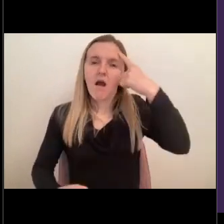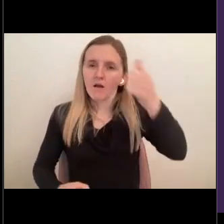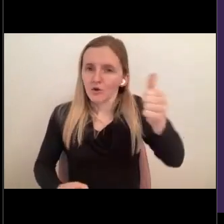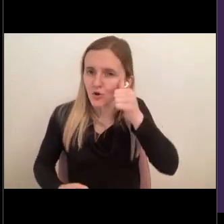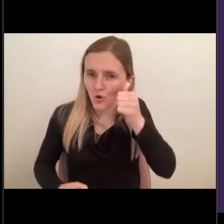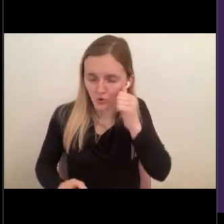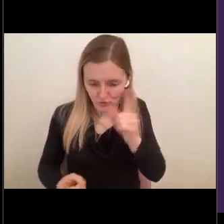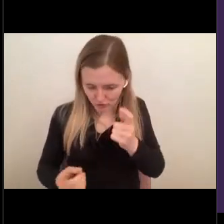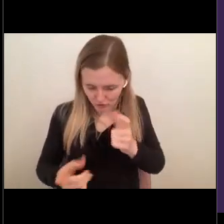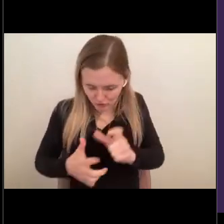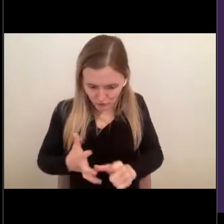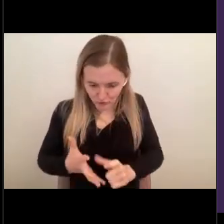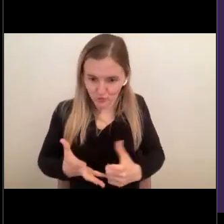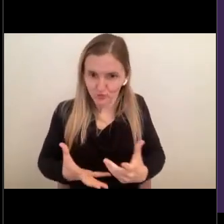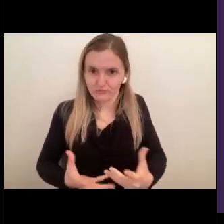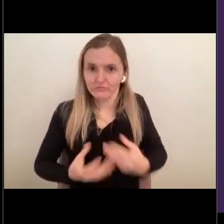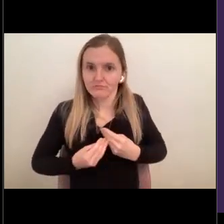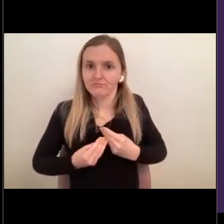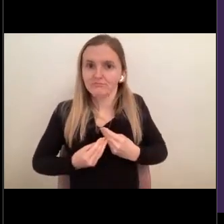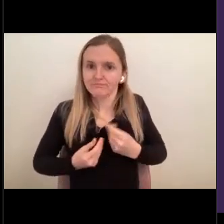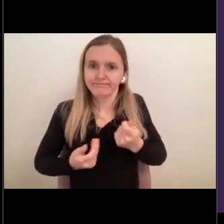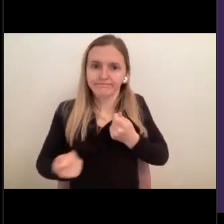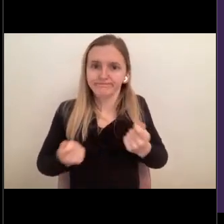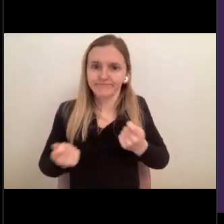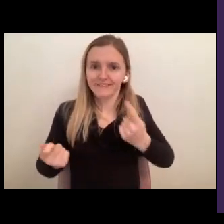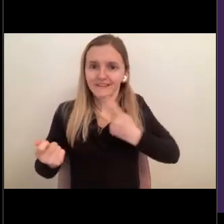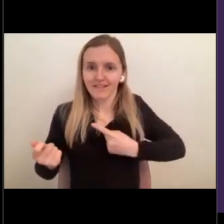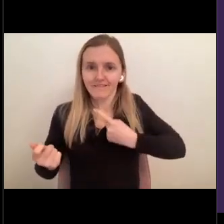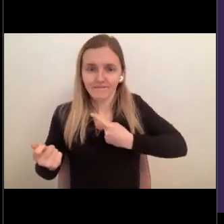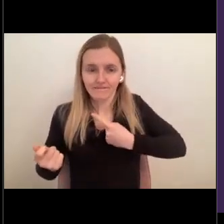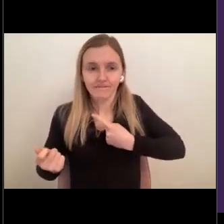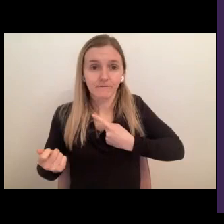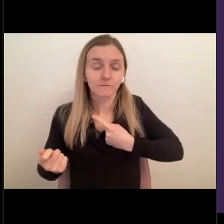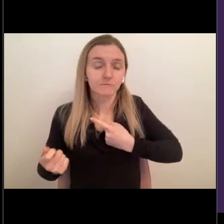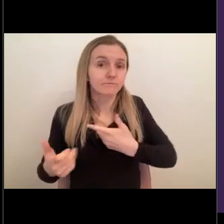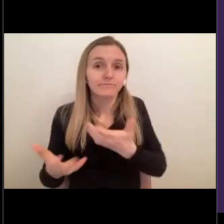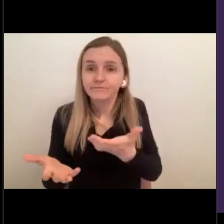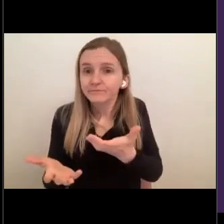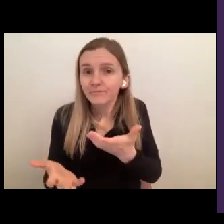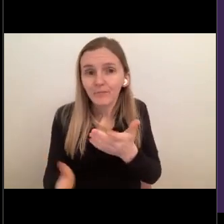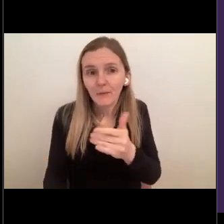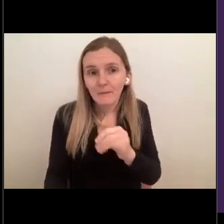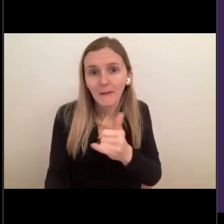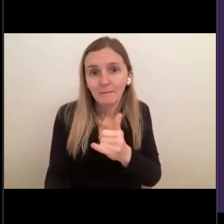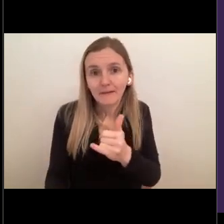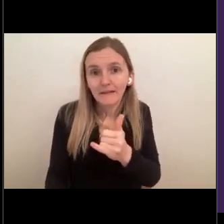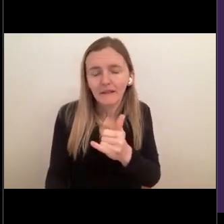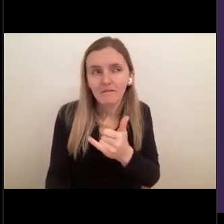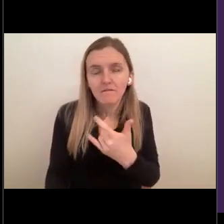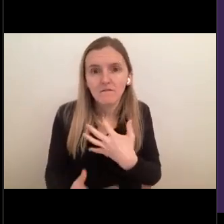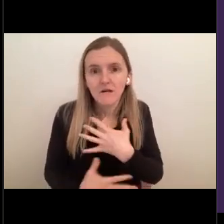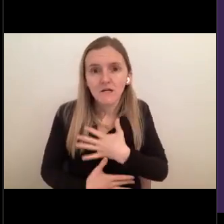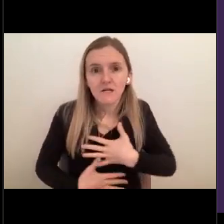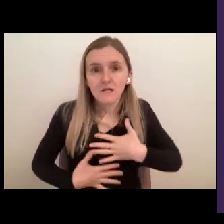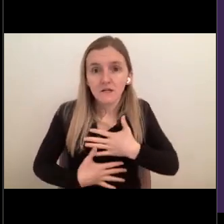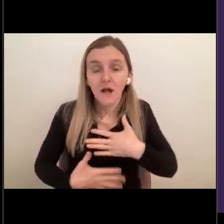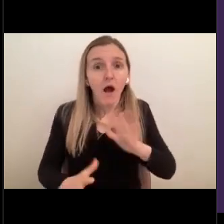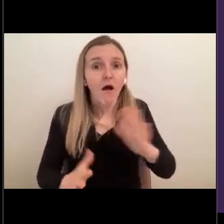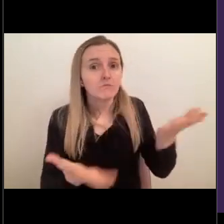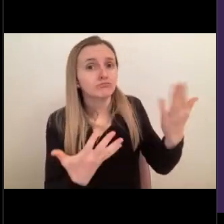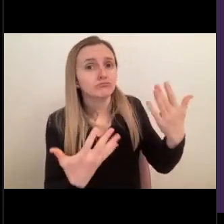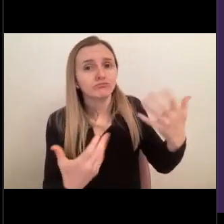finding things that work for them. Do we need do we need a cuddle? Do we need something to